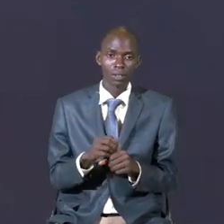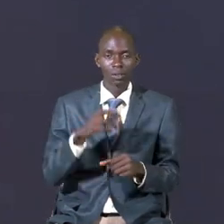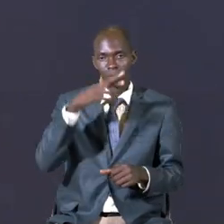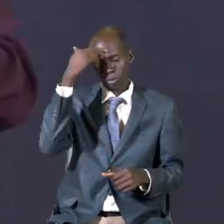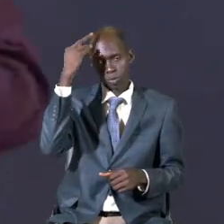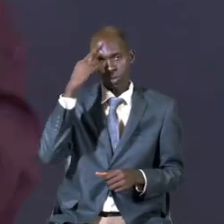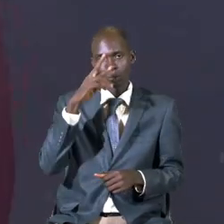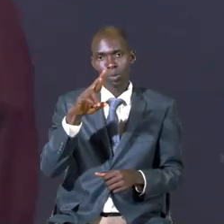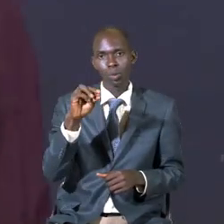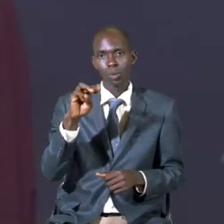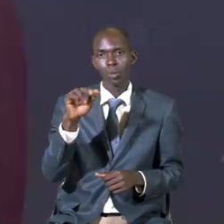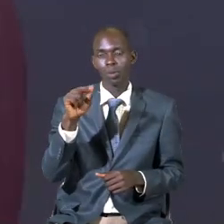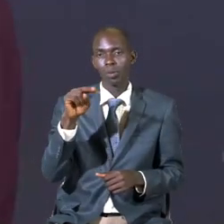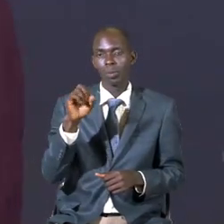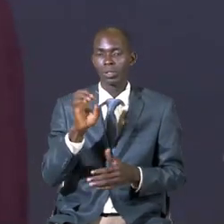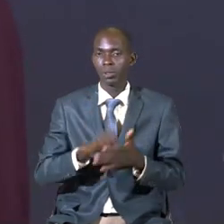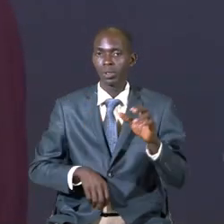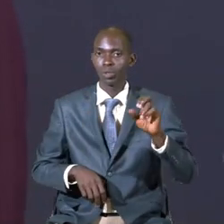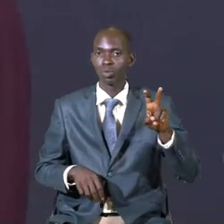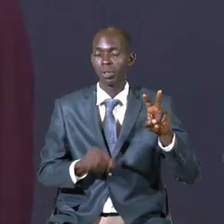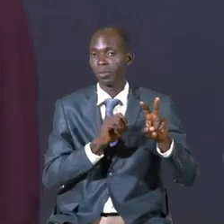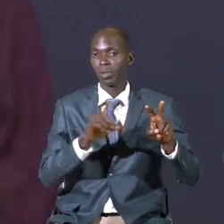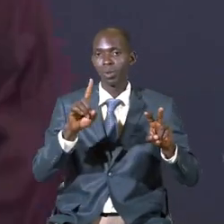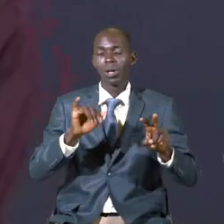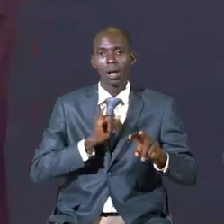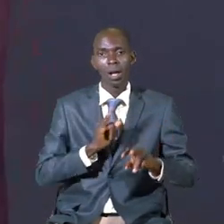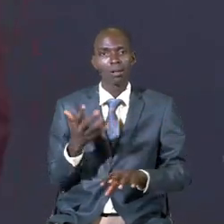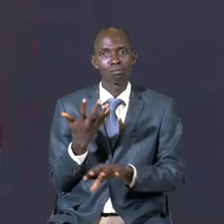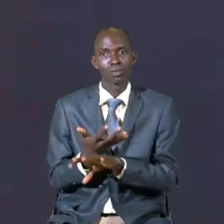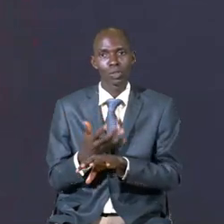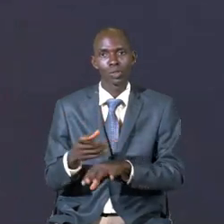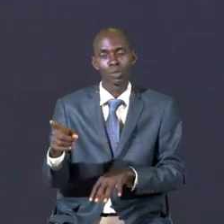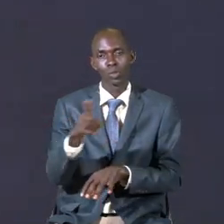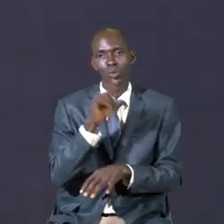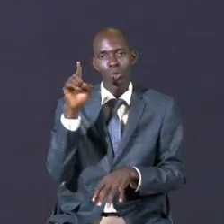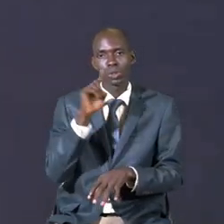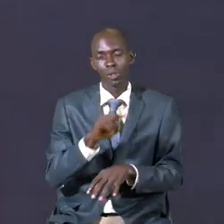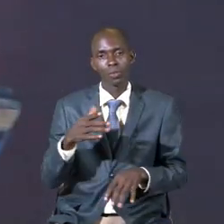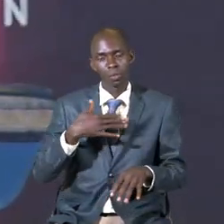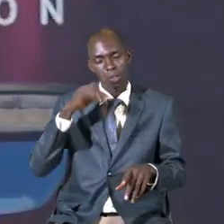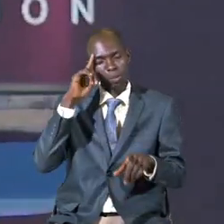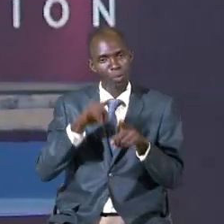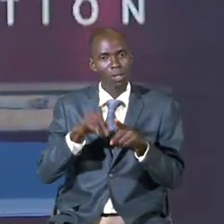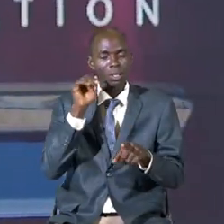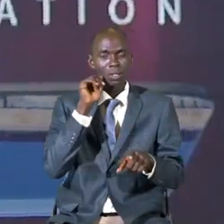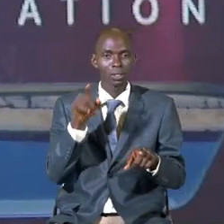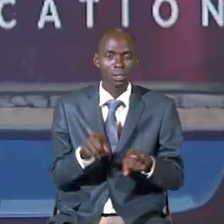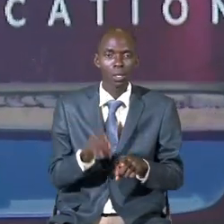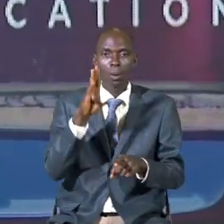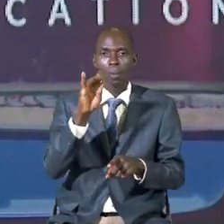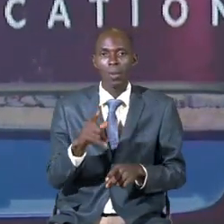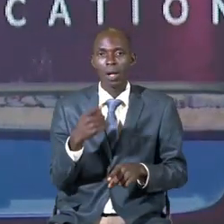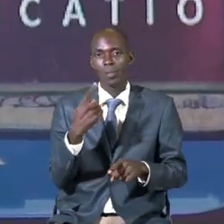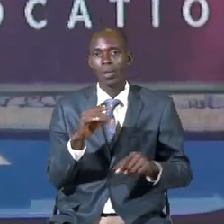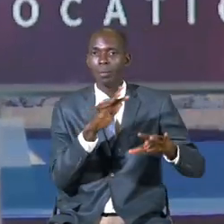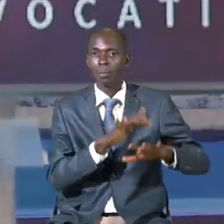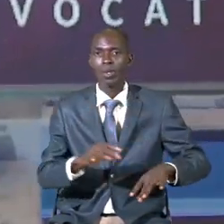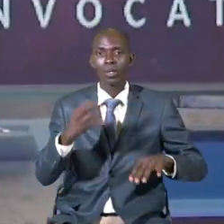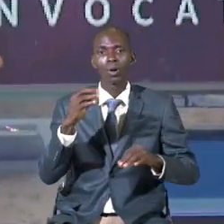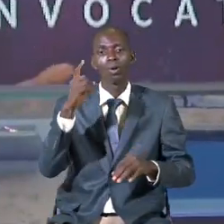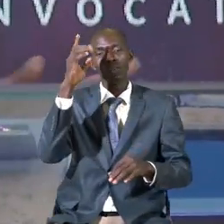i beseech you therefore brethren by the mercies of god to present your